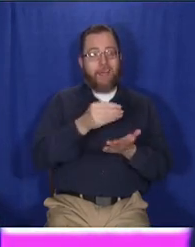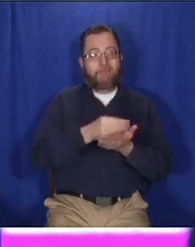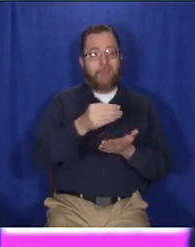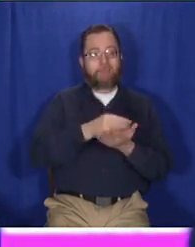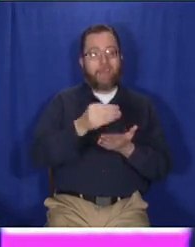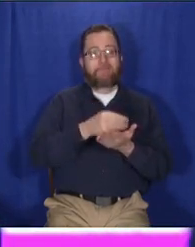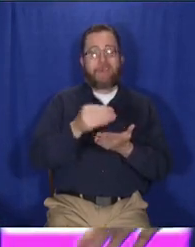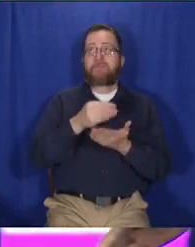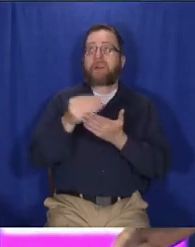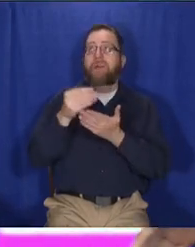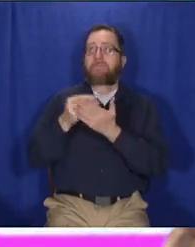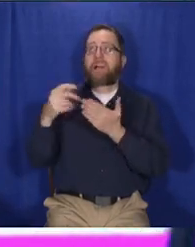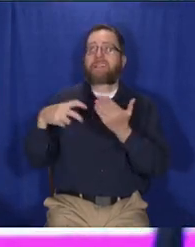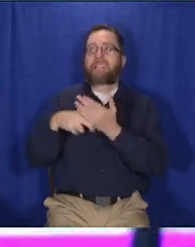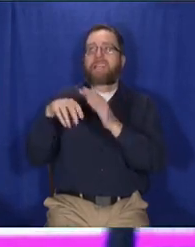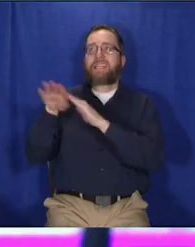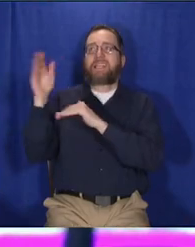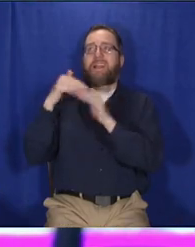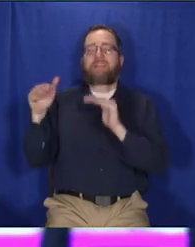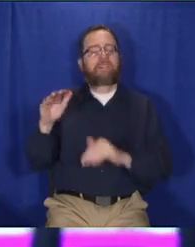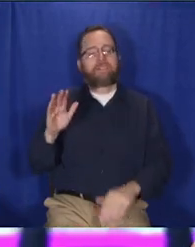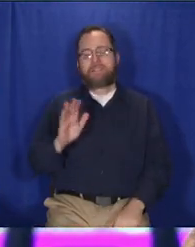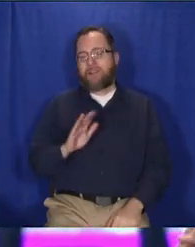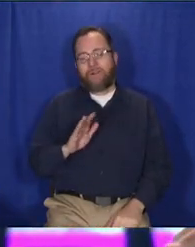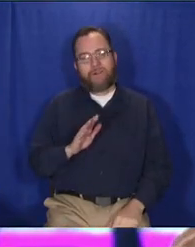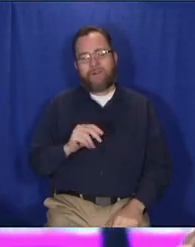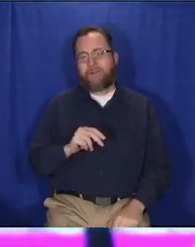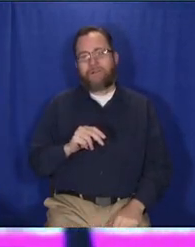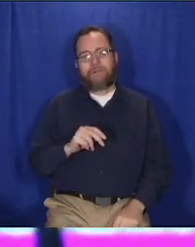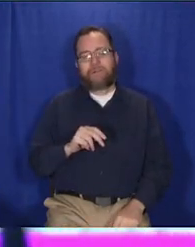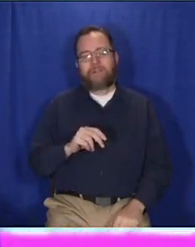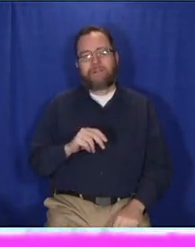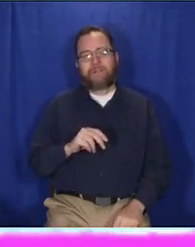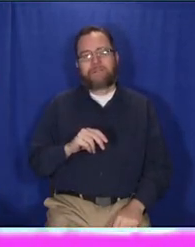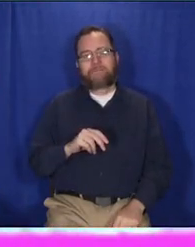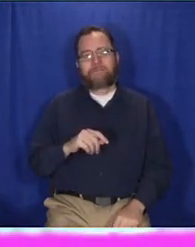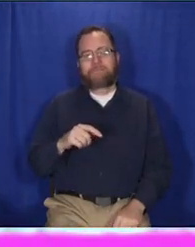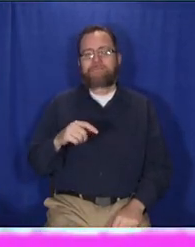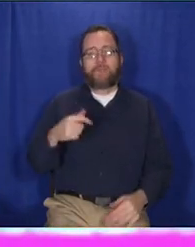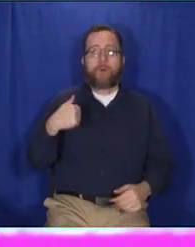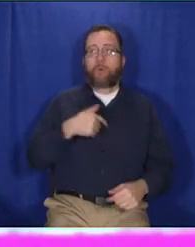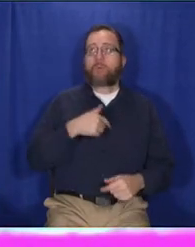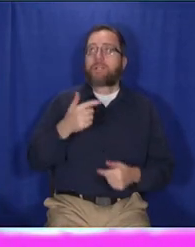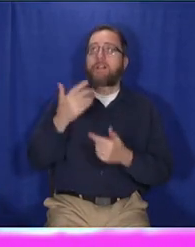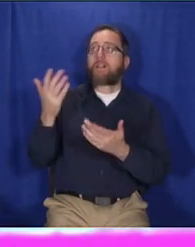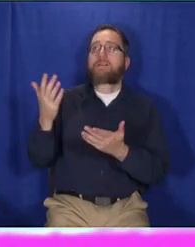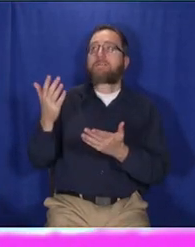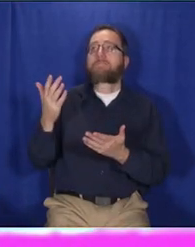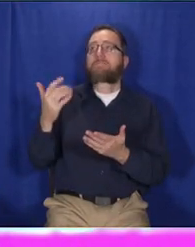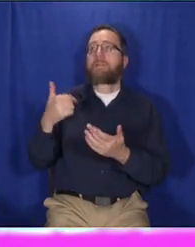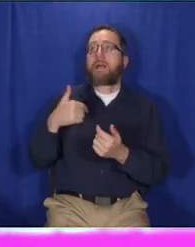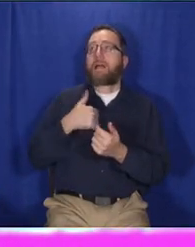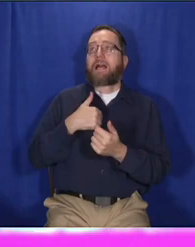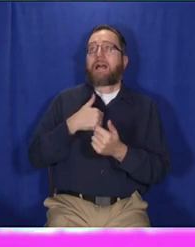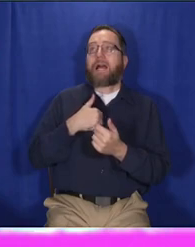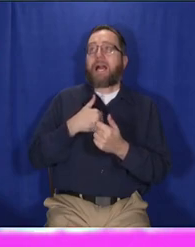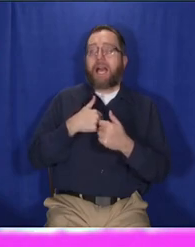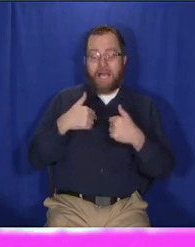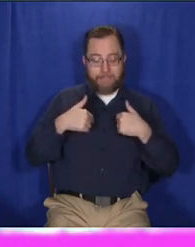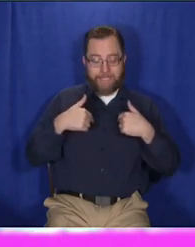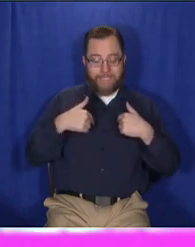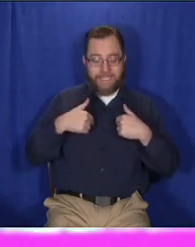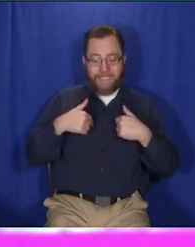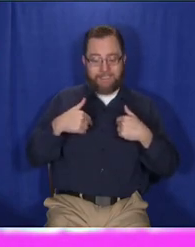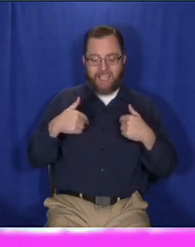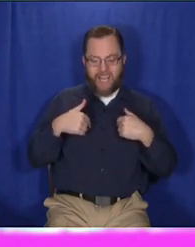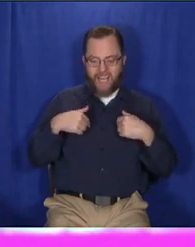acknowledging, I'm declaring bankruptcy. God, I don't have it to give. My good does